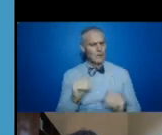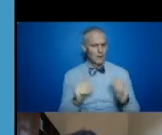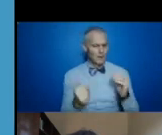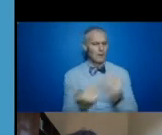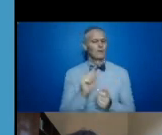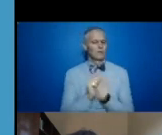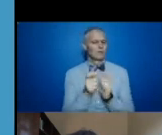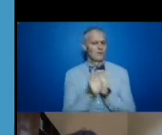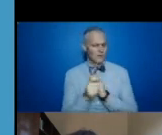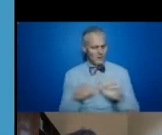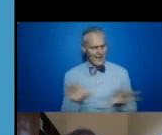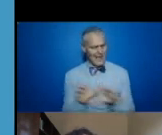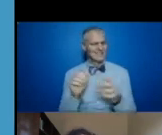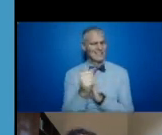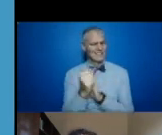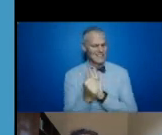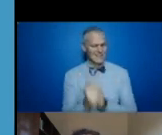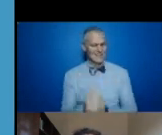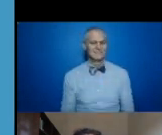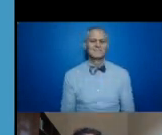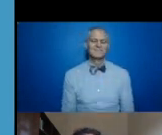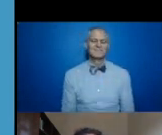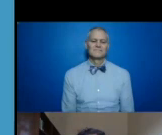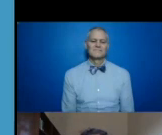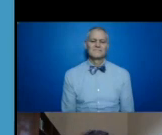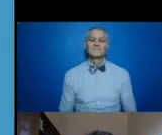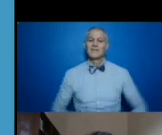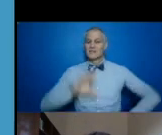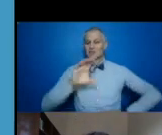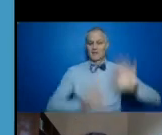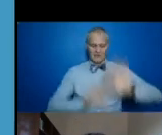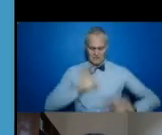So externalizing conversation always begins with this